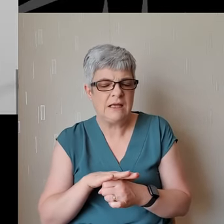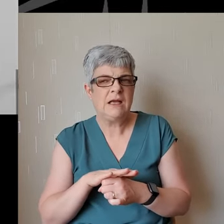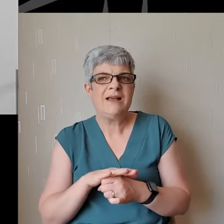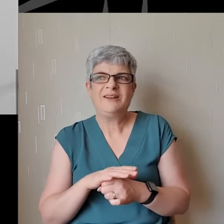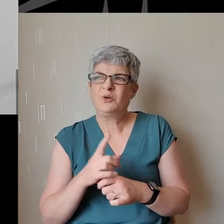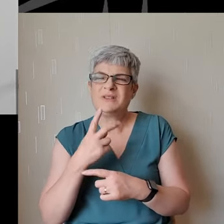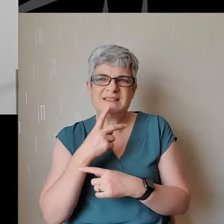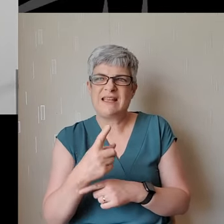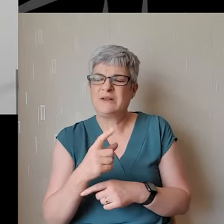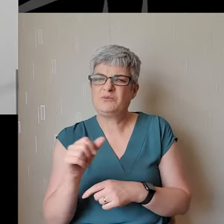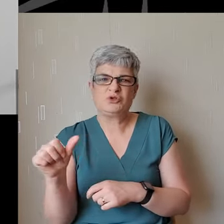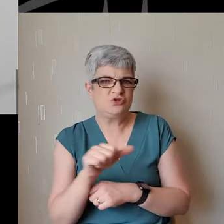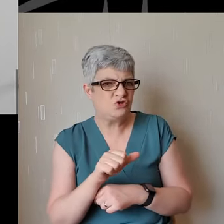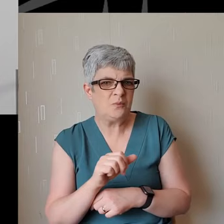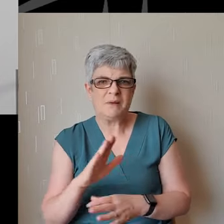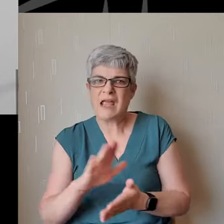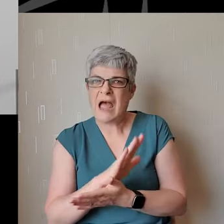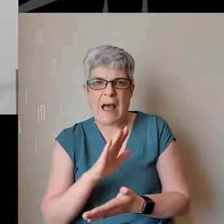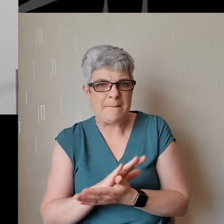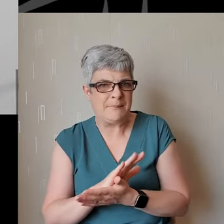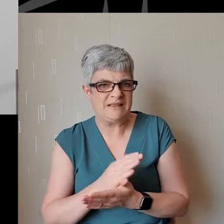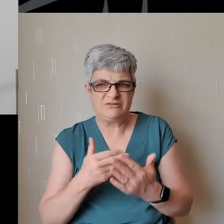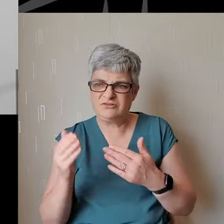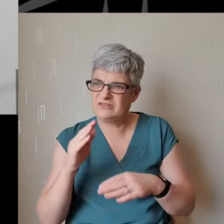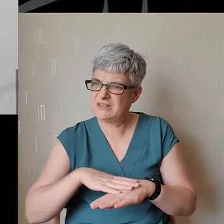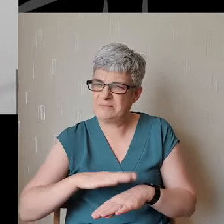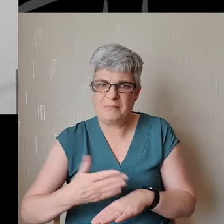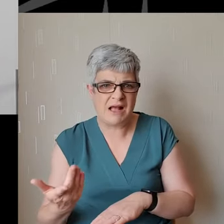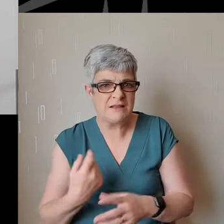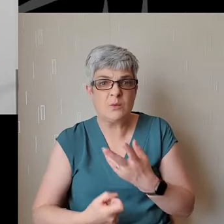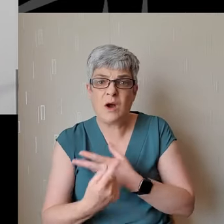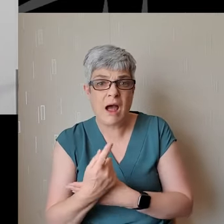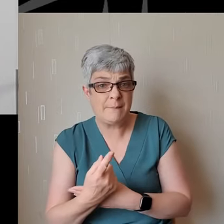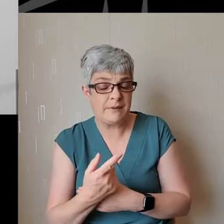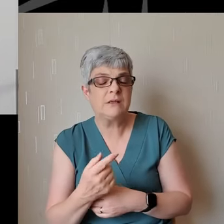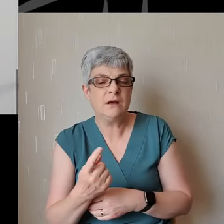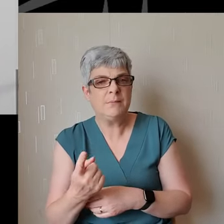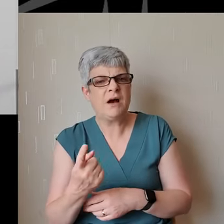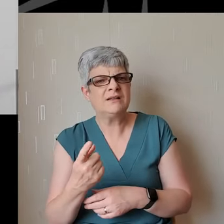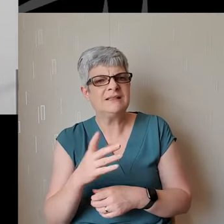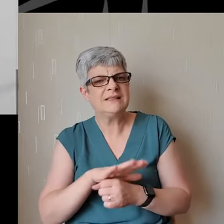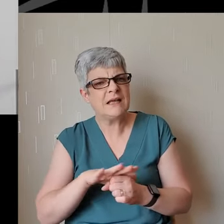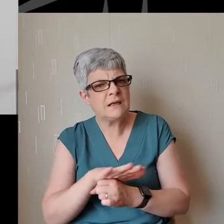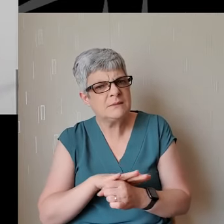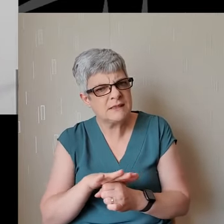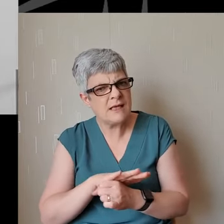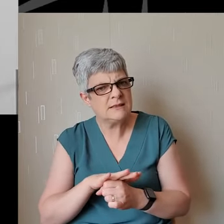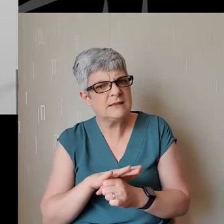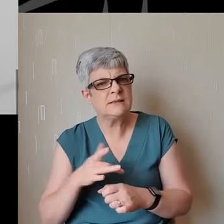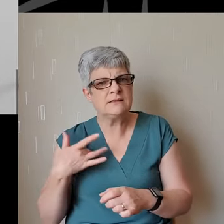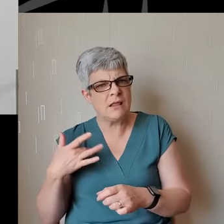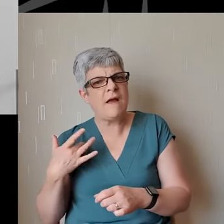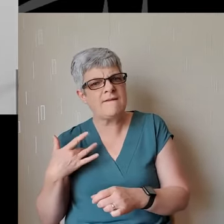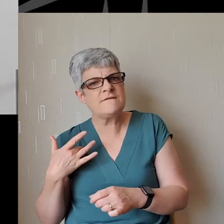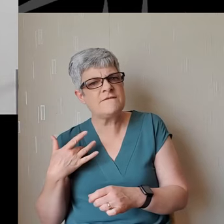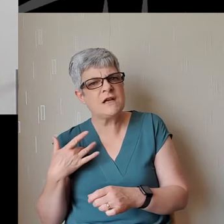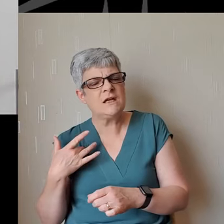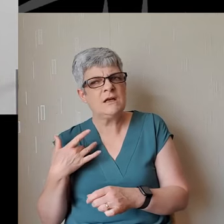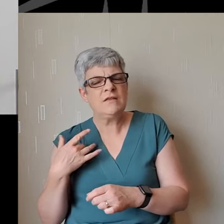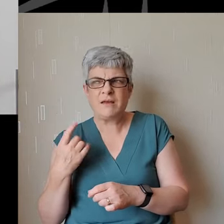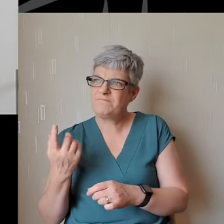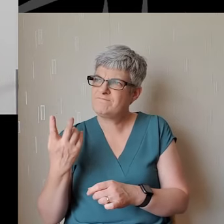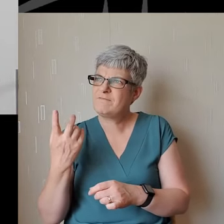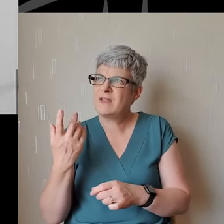should be odd and be happy no matter what's happening. But it is to say that our circumstances and our lives have to be seen in that